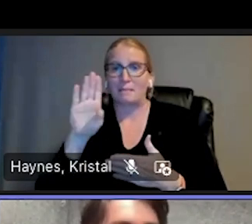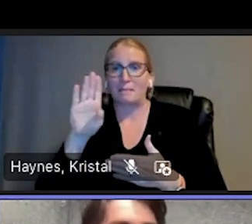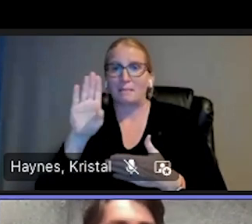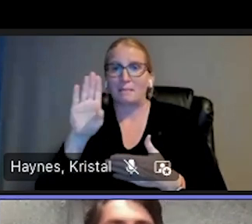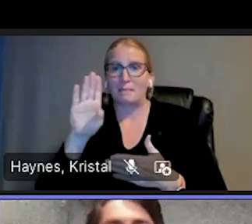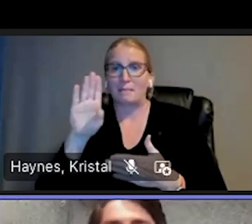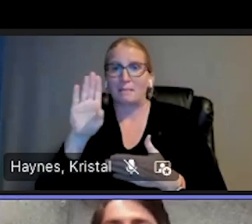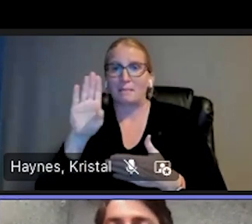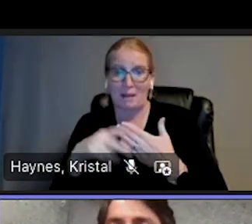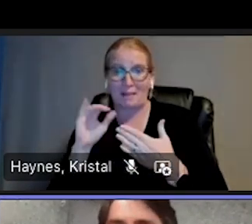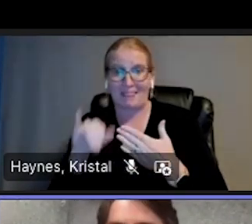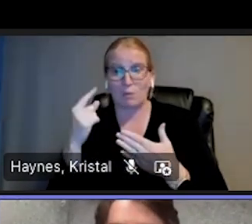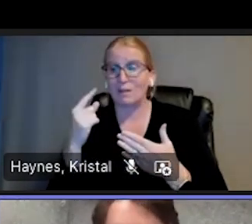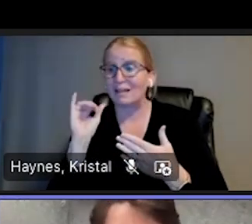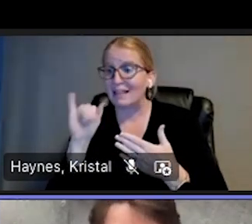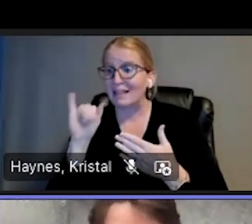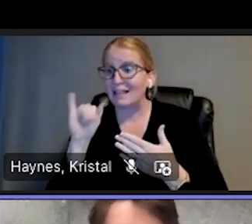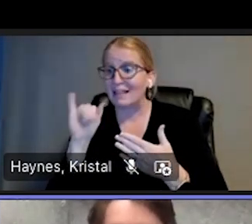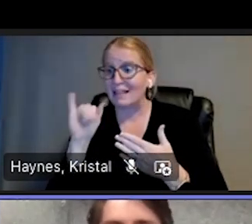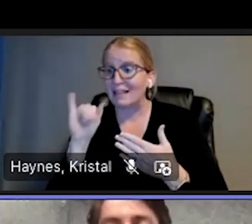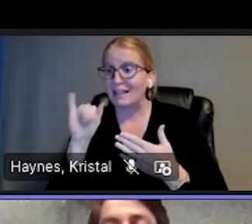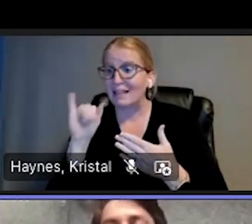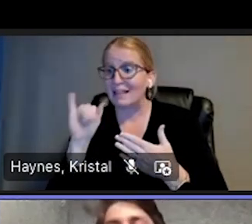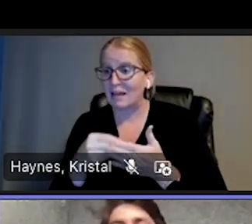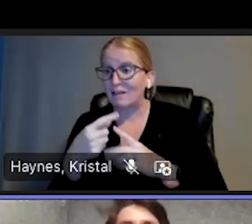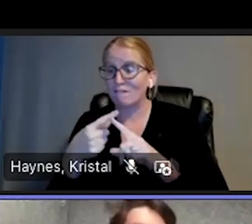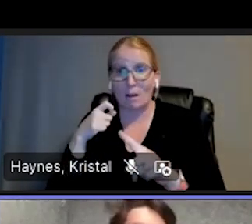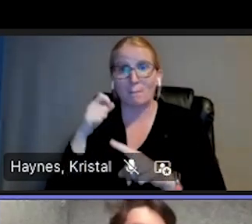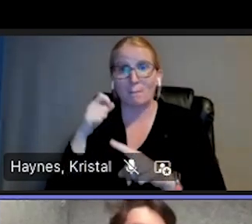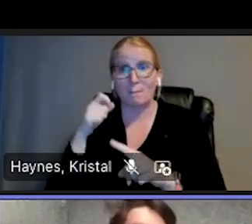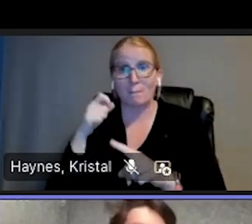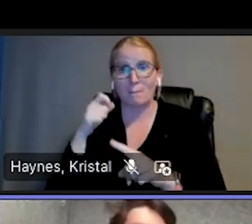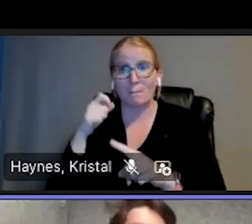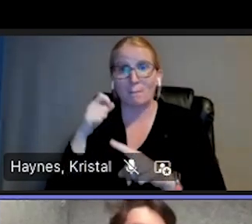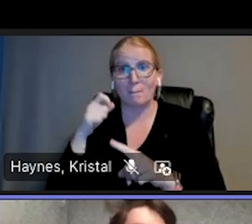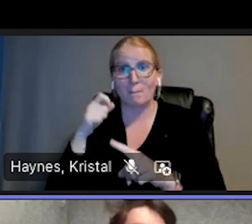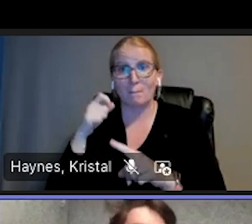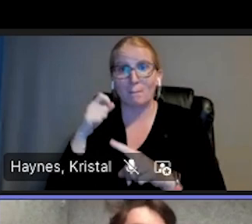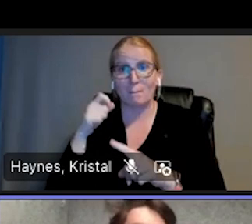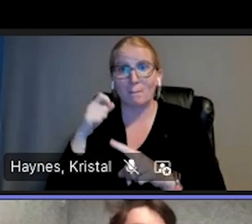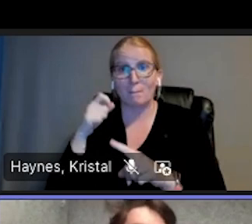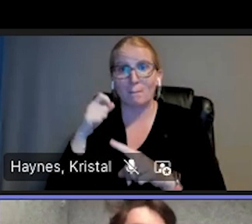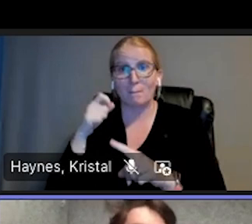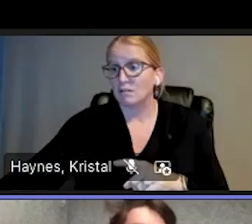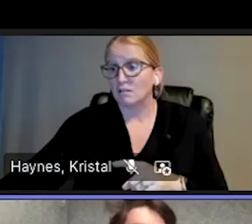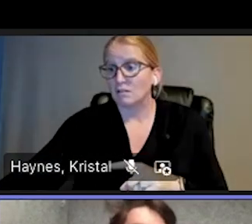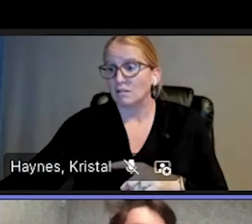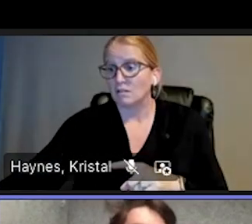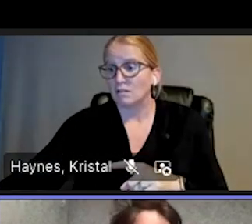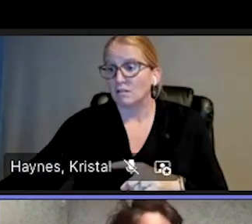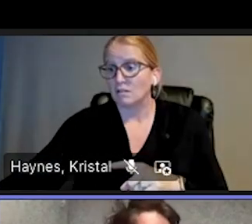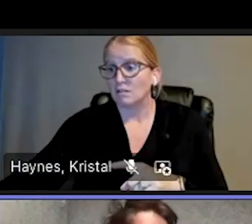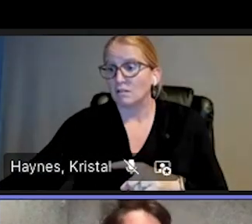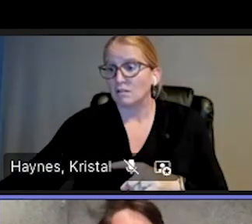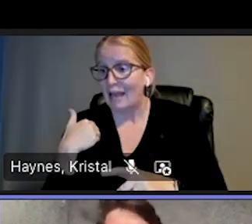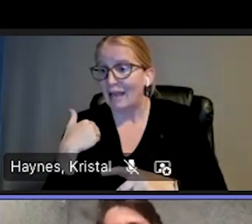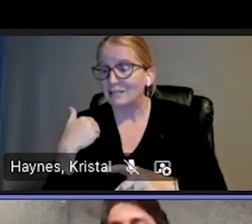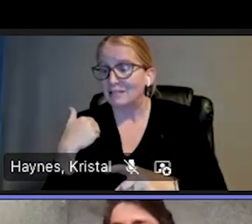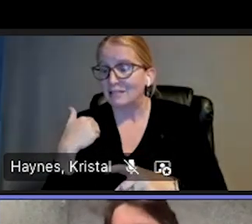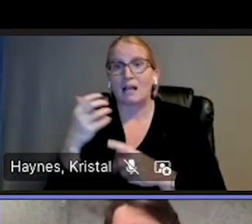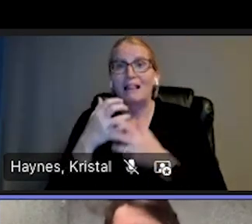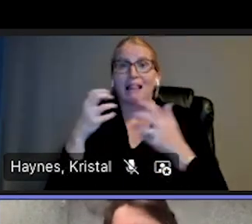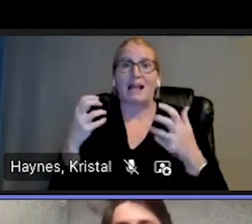government and comes with a lot of rules attached to it. And that those rules are really dictating how the state is going about